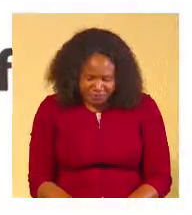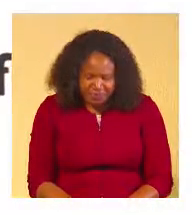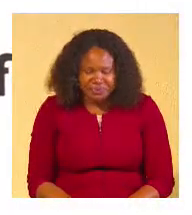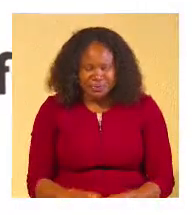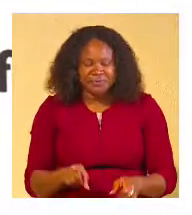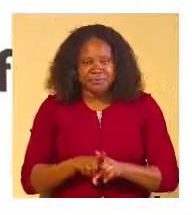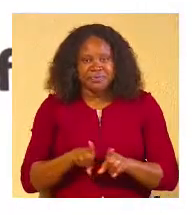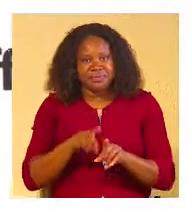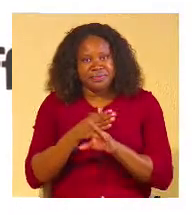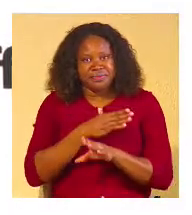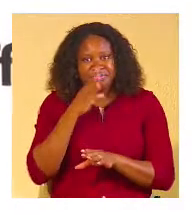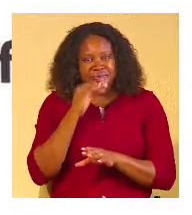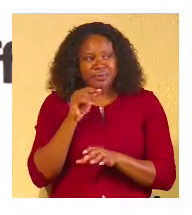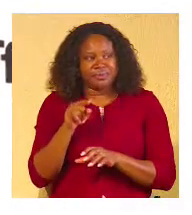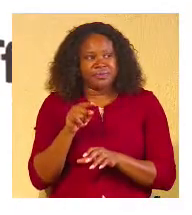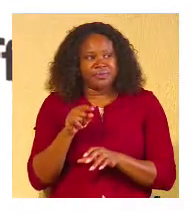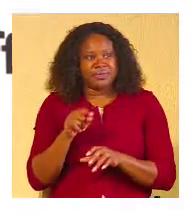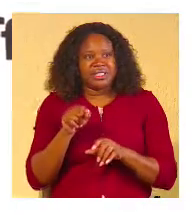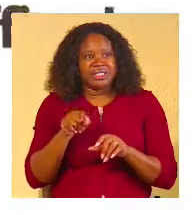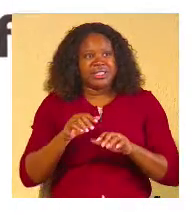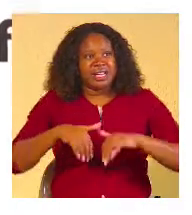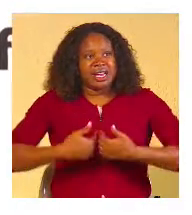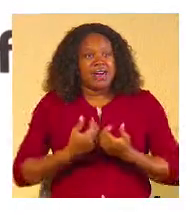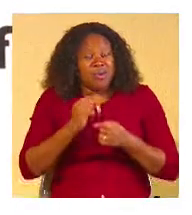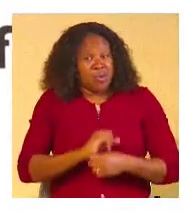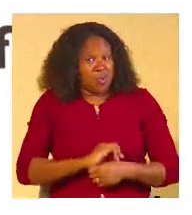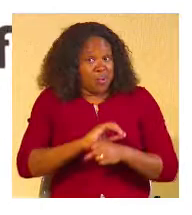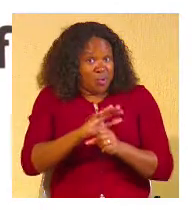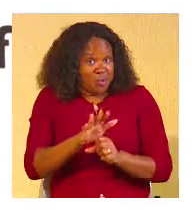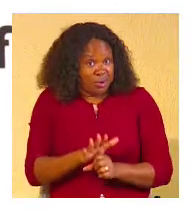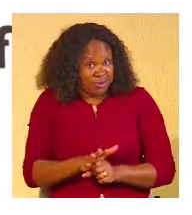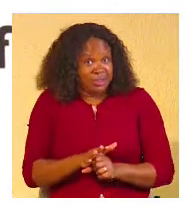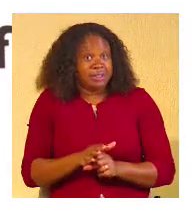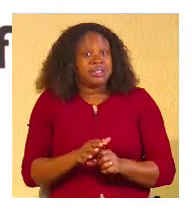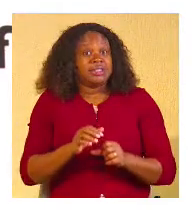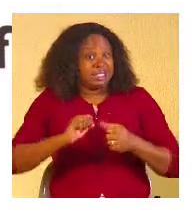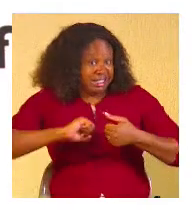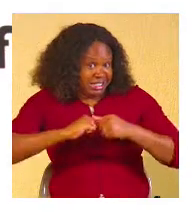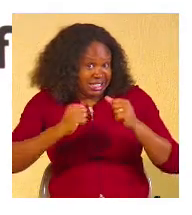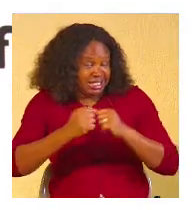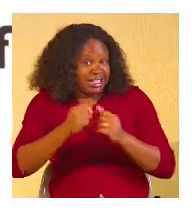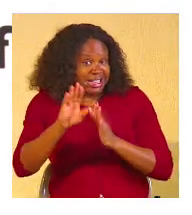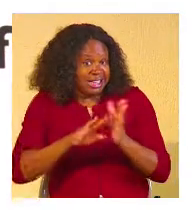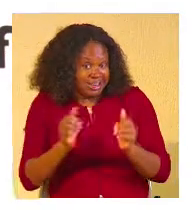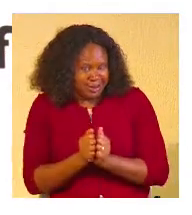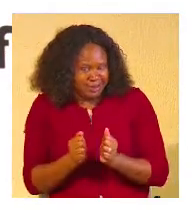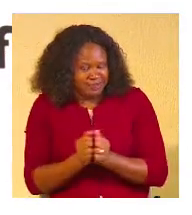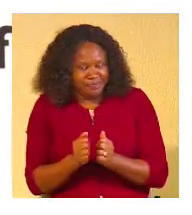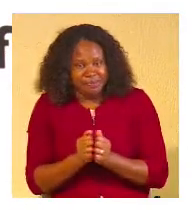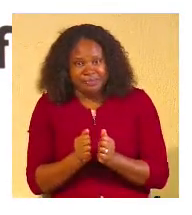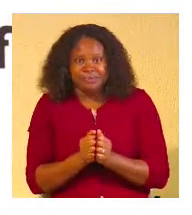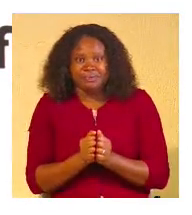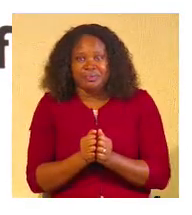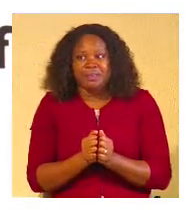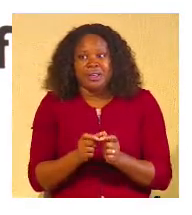earlier, this is really how the COVID-19 pandemic has impacted on the offerings that we